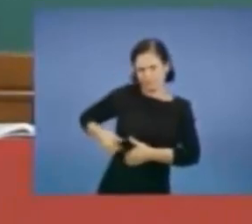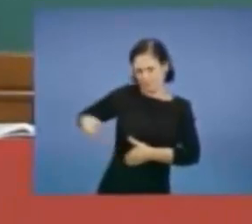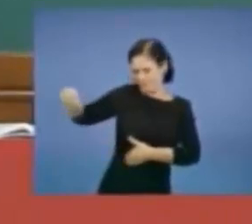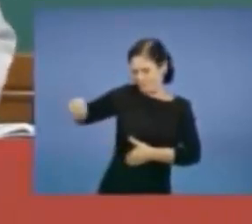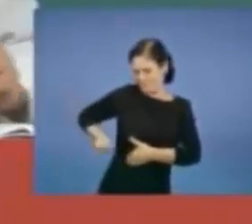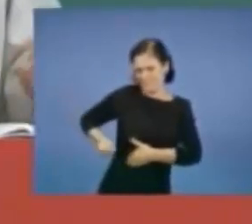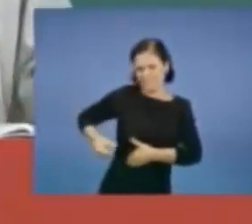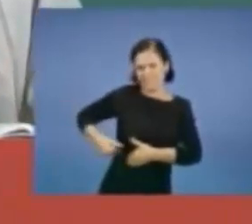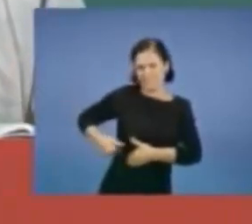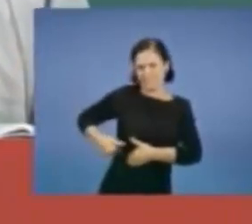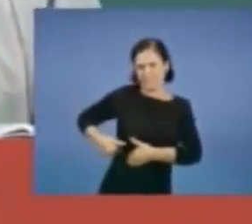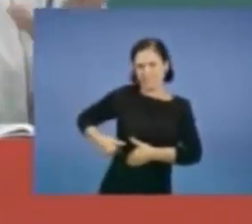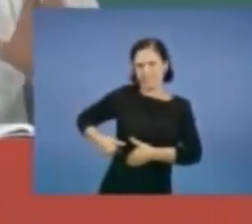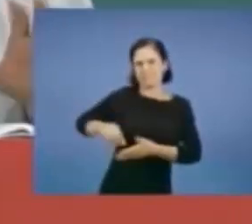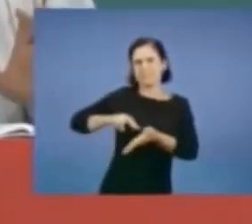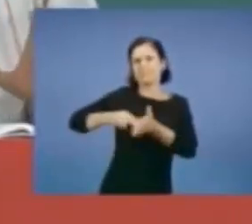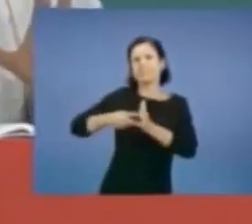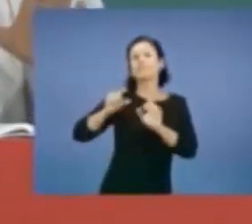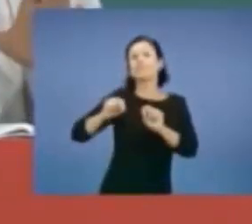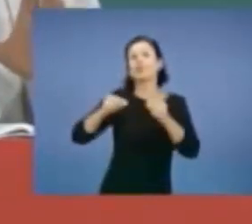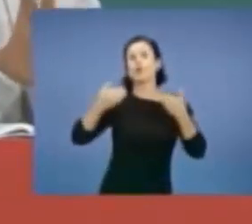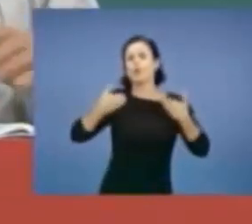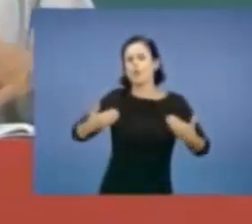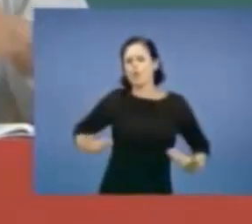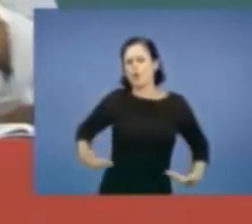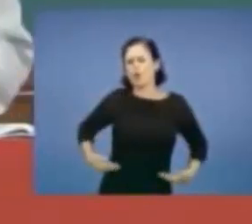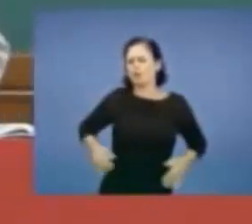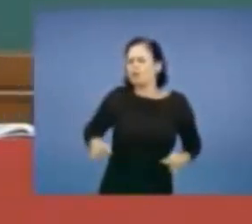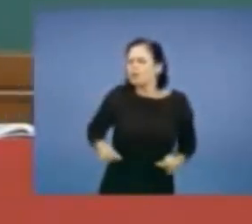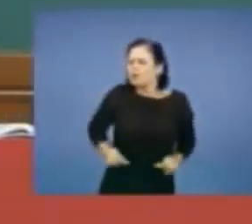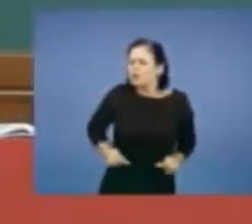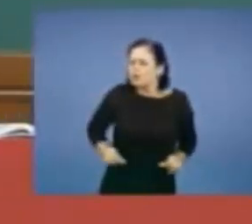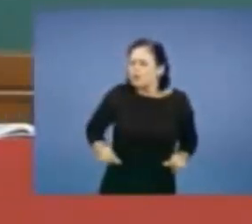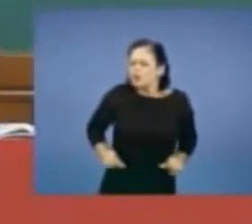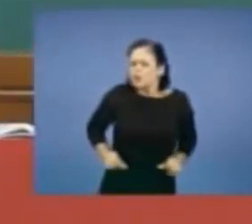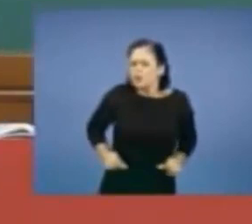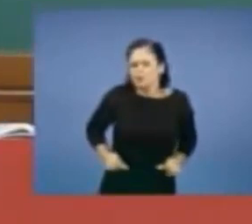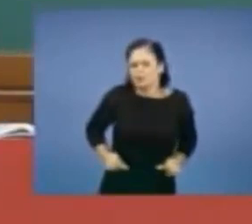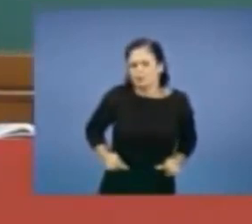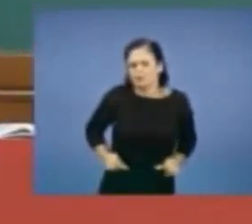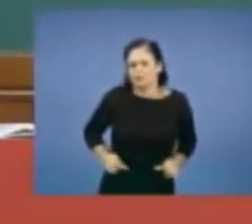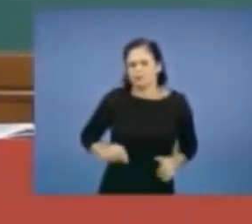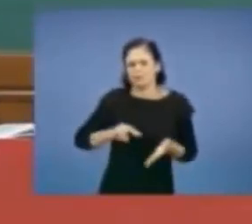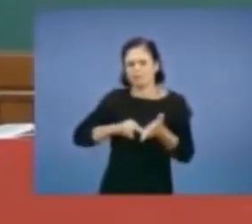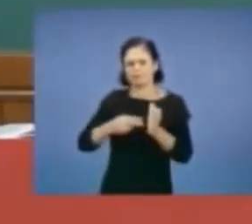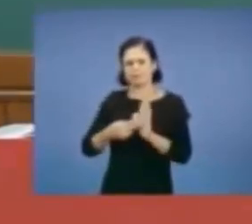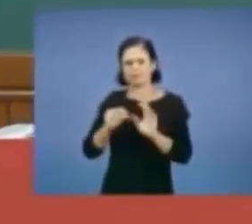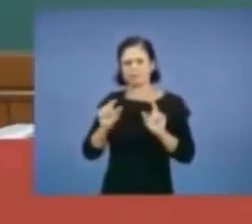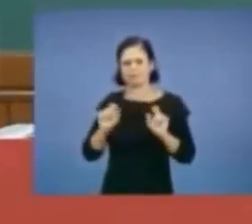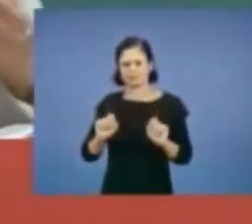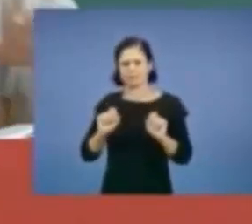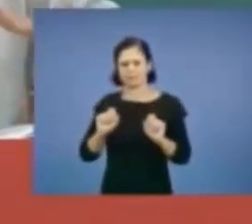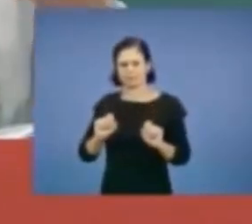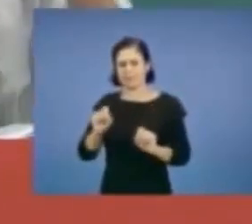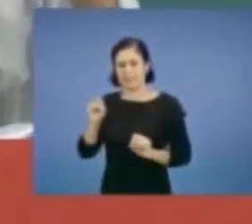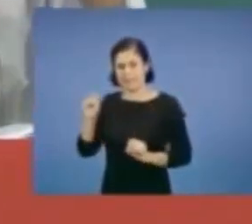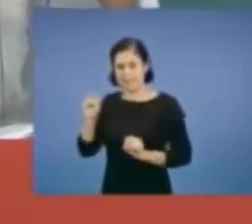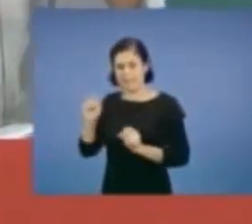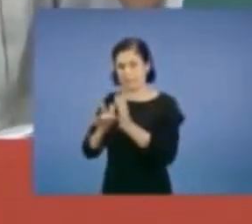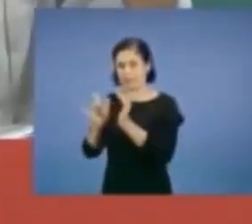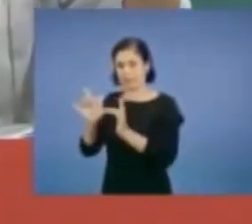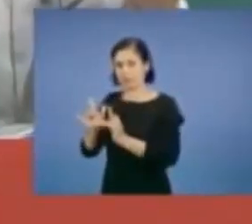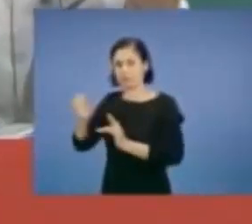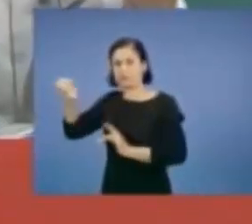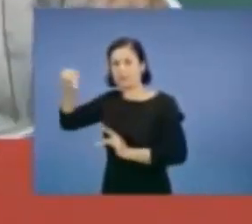side, Jesus is speaking of the wounded body. So the body, he was speaking that